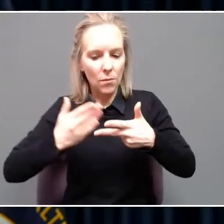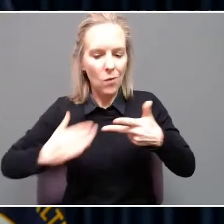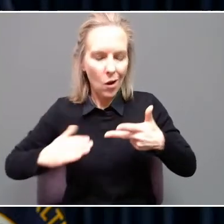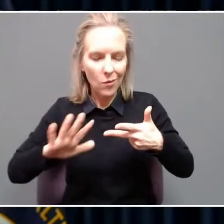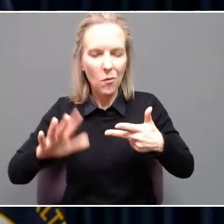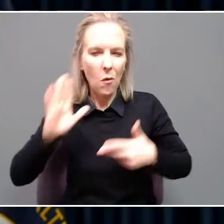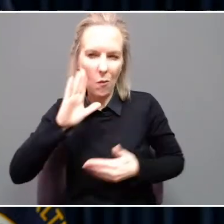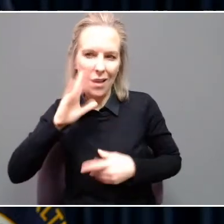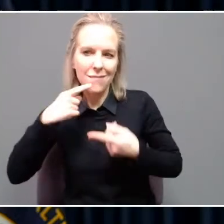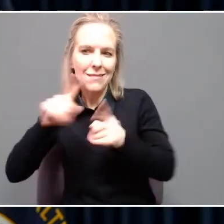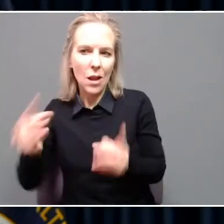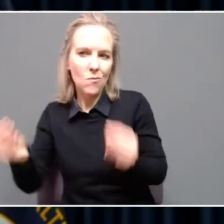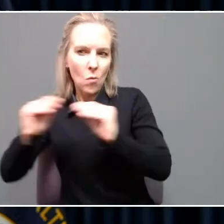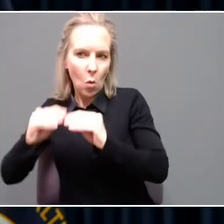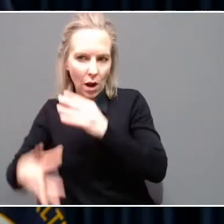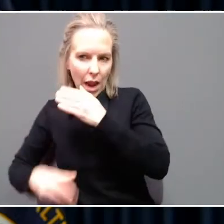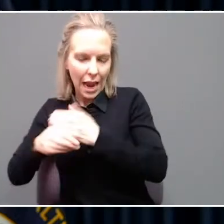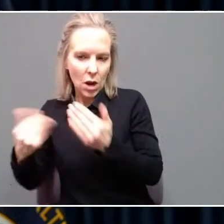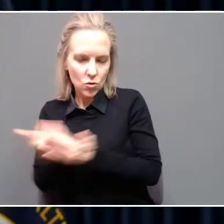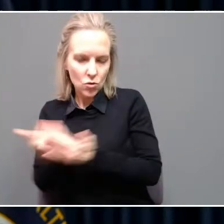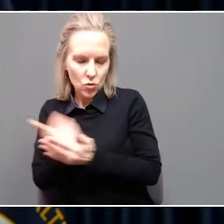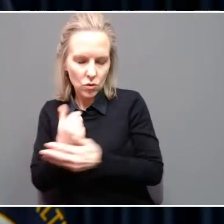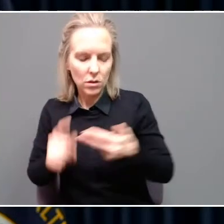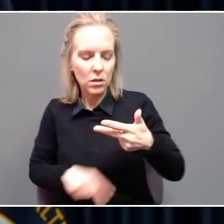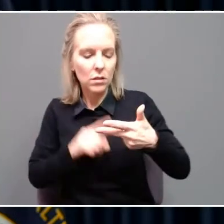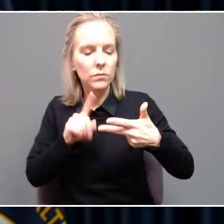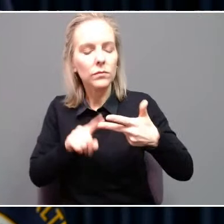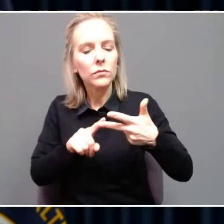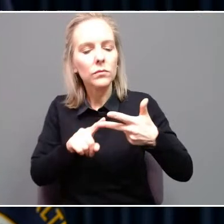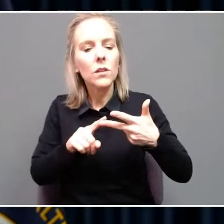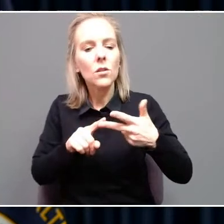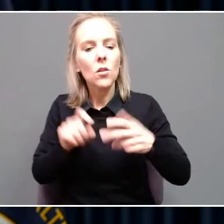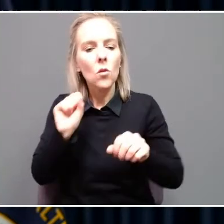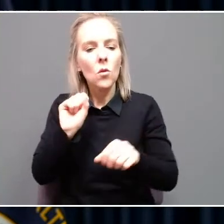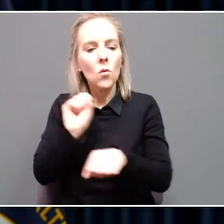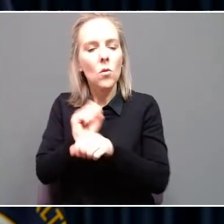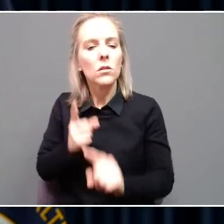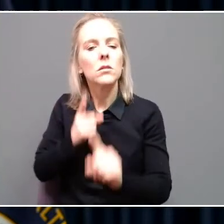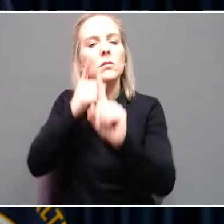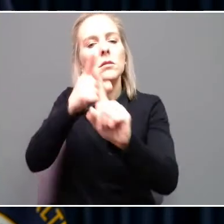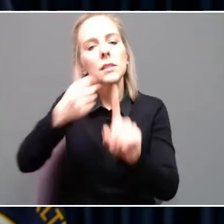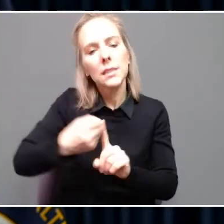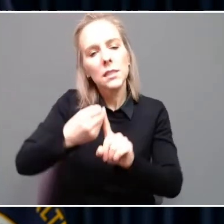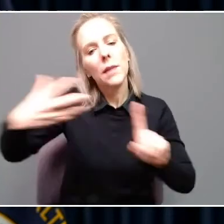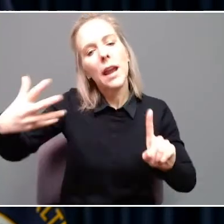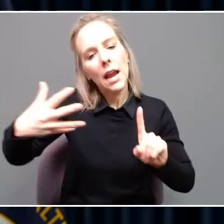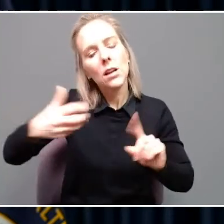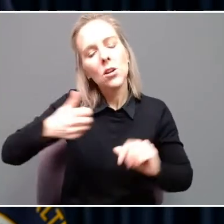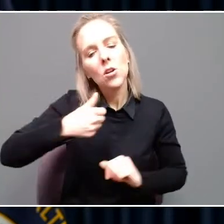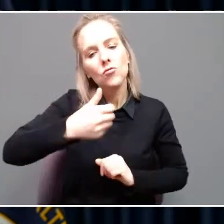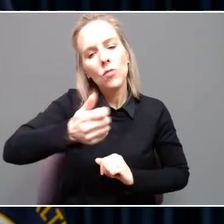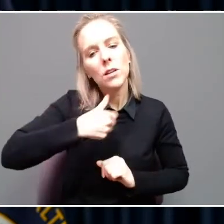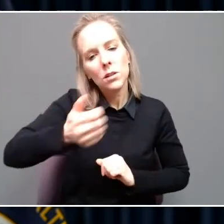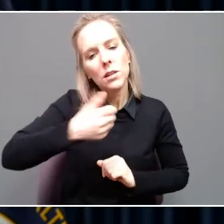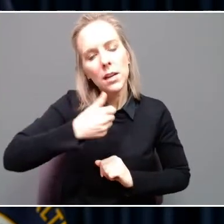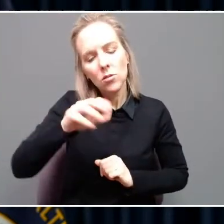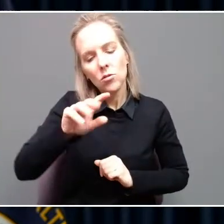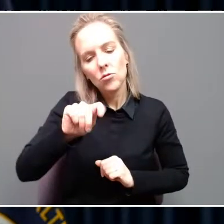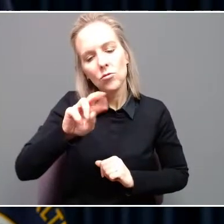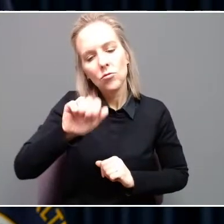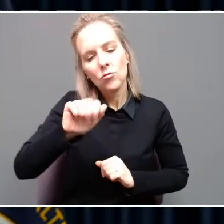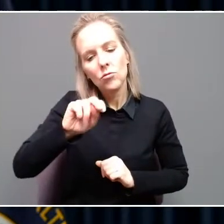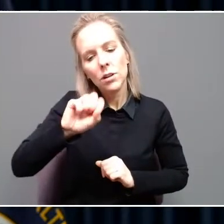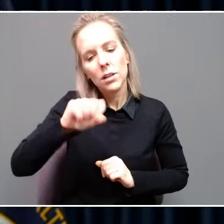to talk about today is we're working to expand the DJJ transportation branch, because the way that this will ultimately